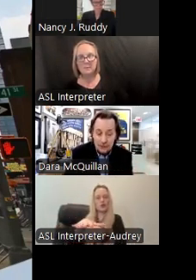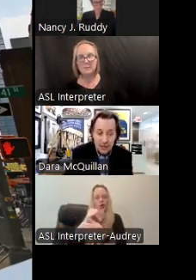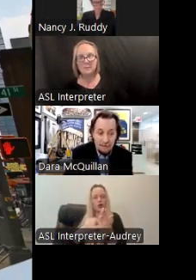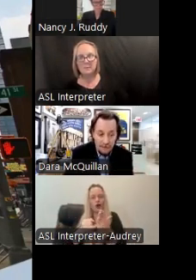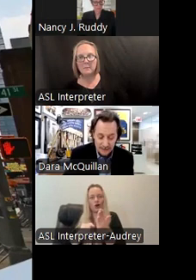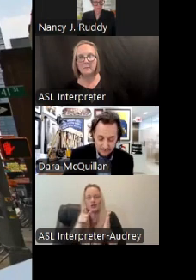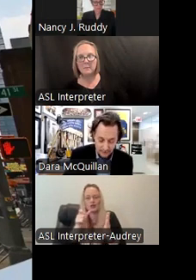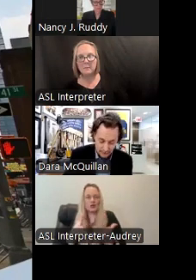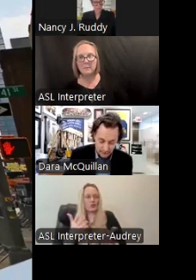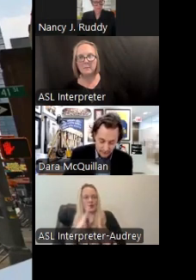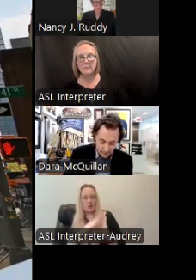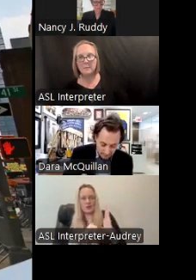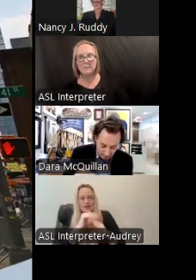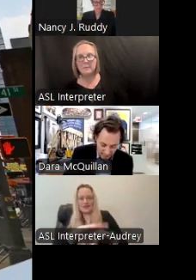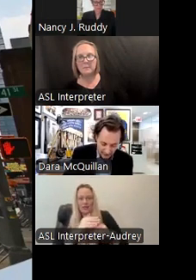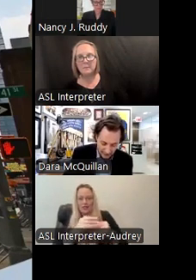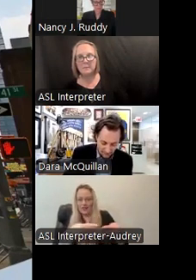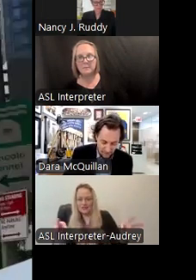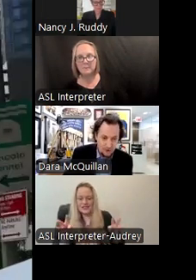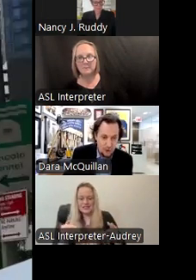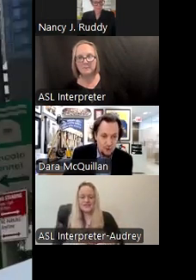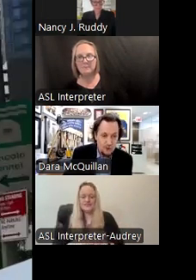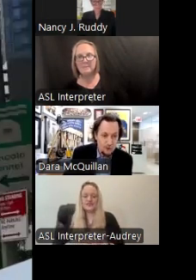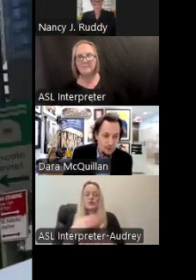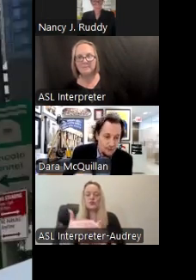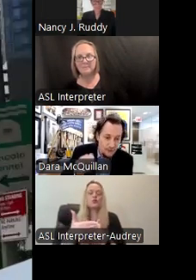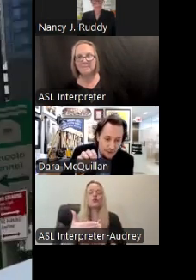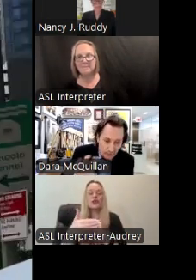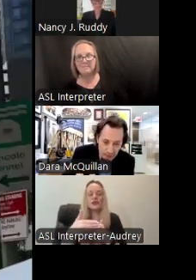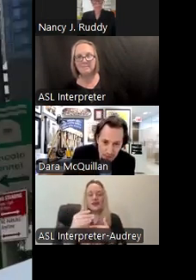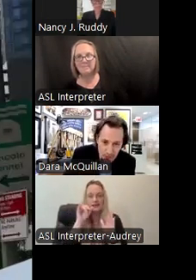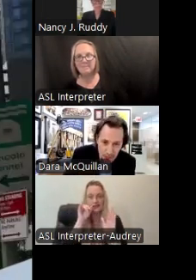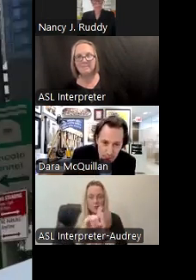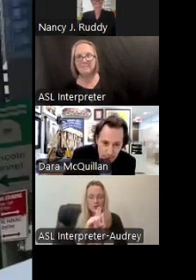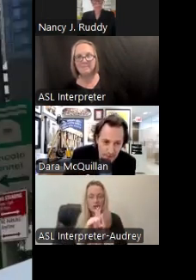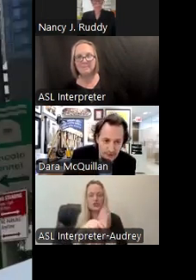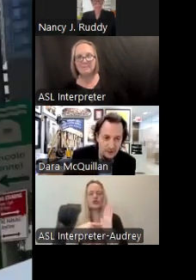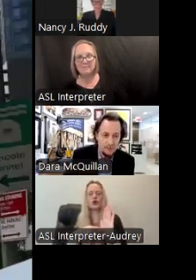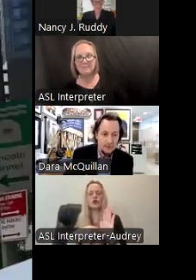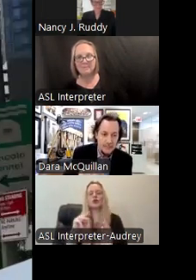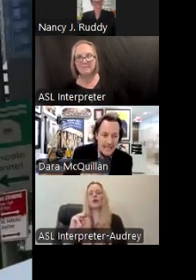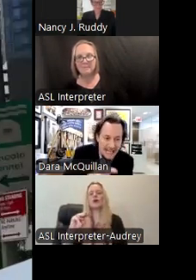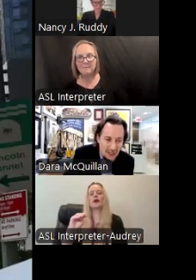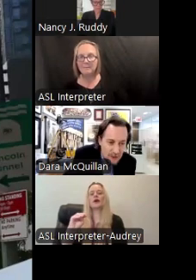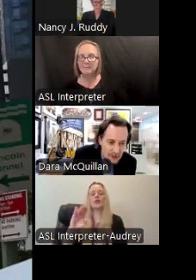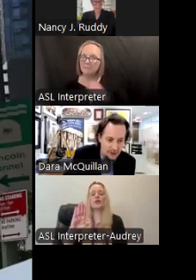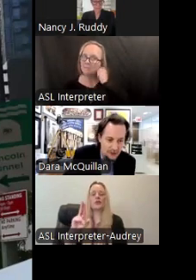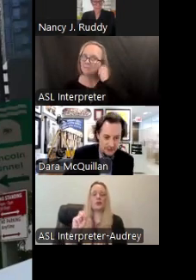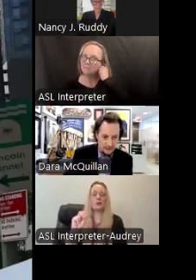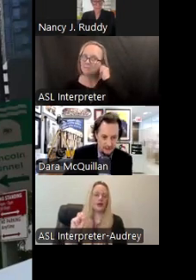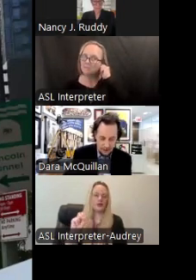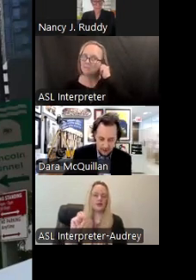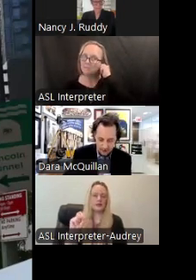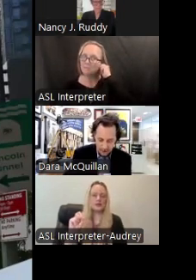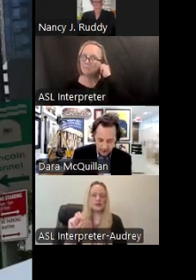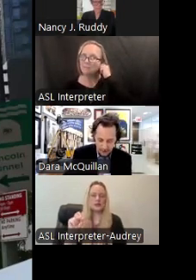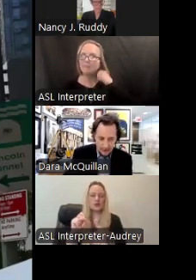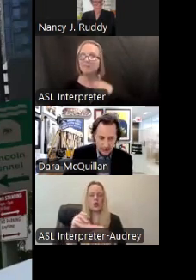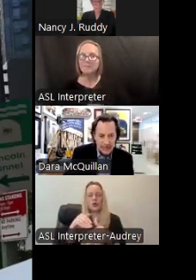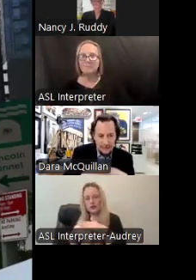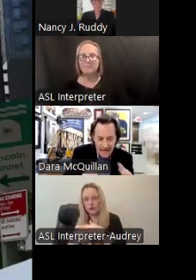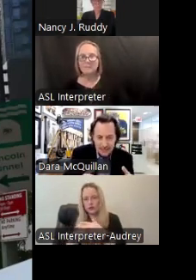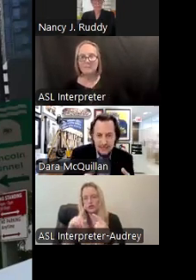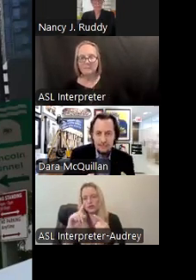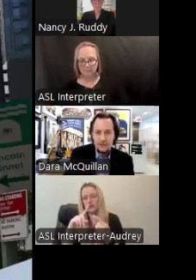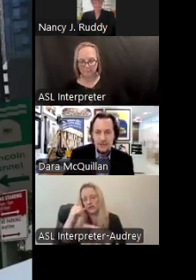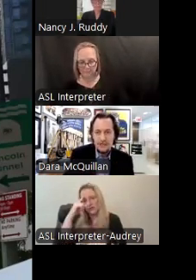on our site fence. The next image shows you the Michael J. Quill bus terminal, the entrance to the Lincoln Tunnel.